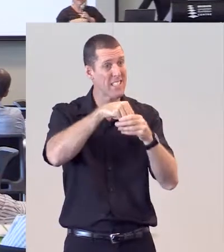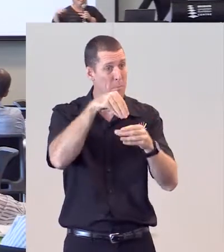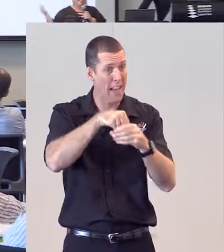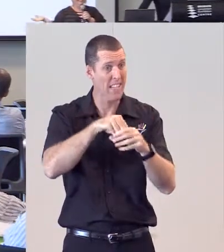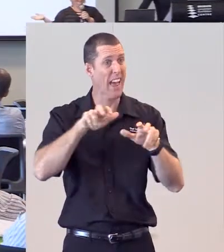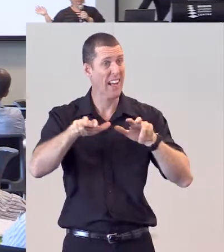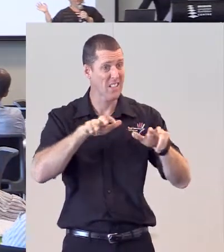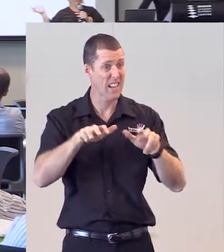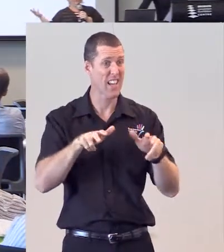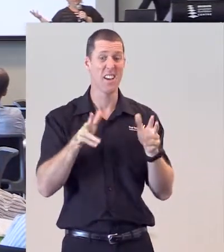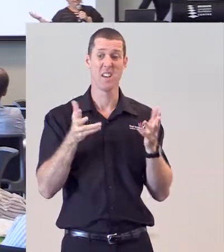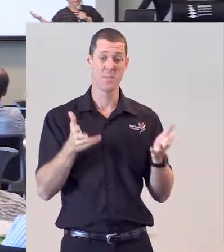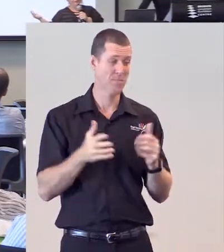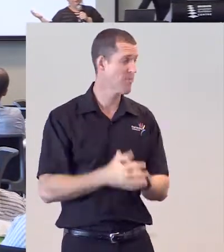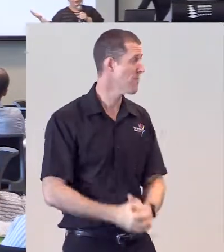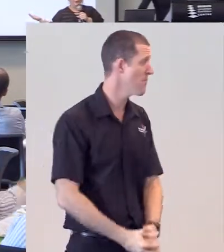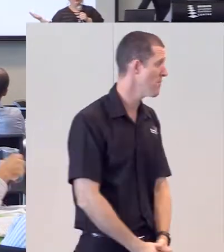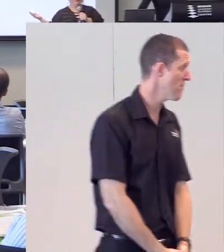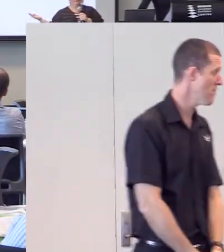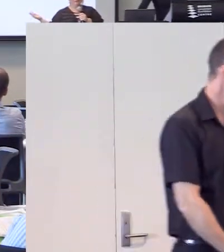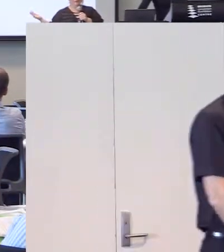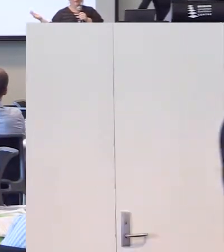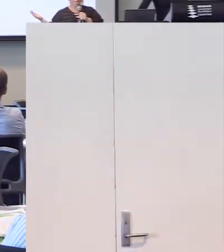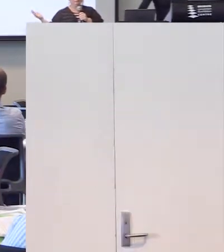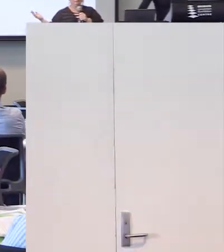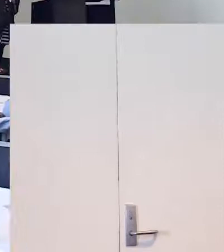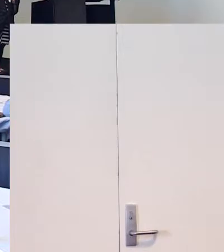in that. That is actually a bit of research.